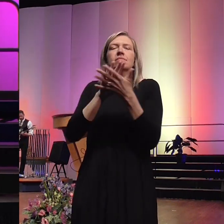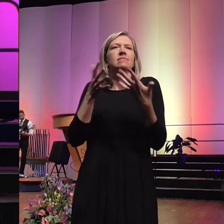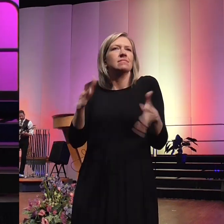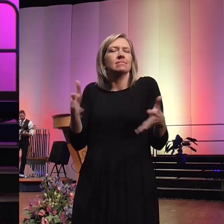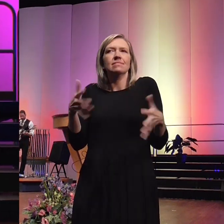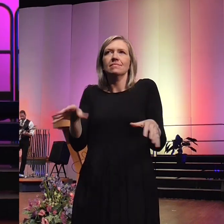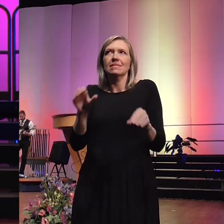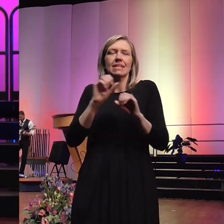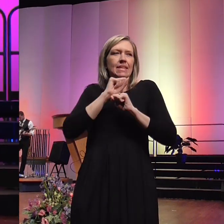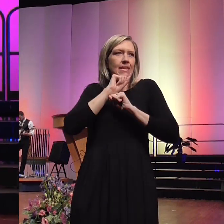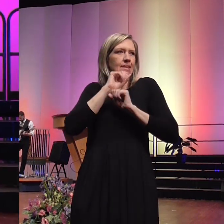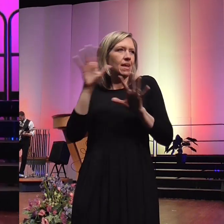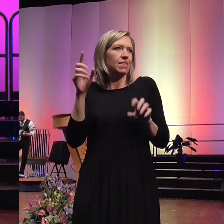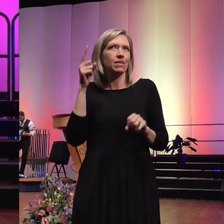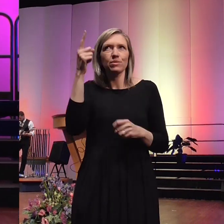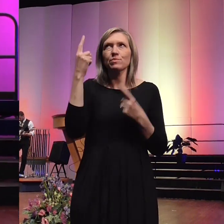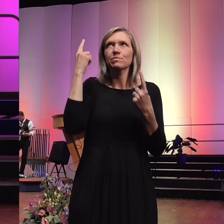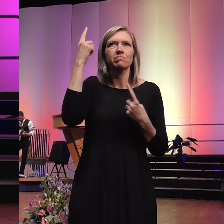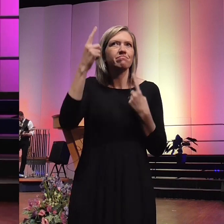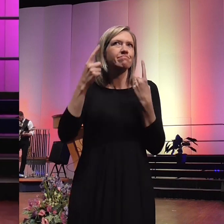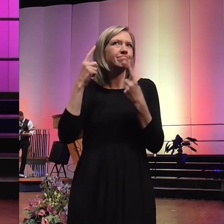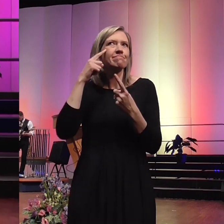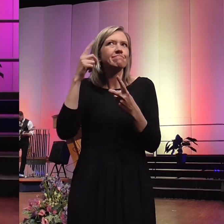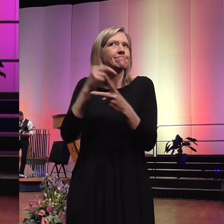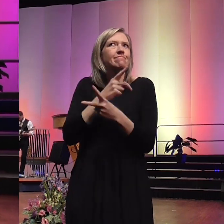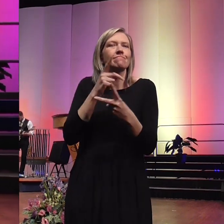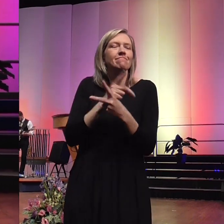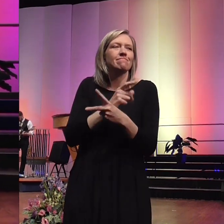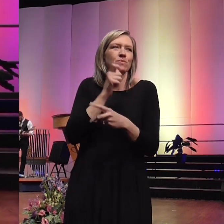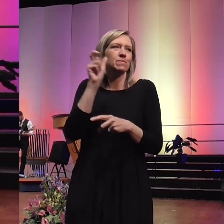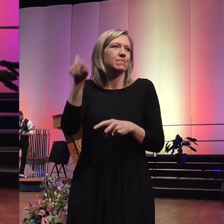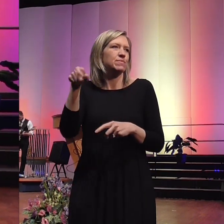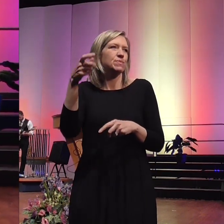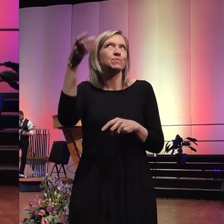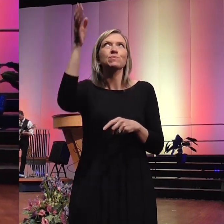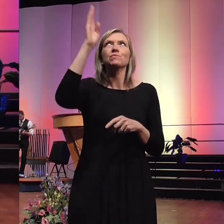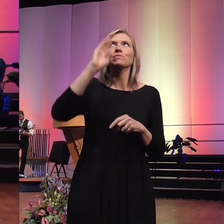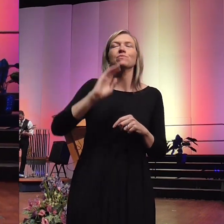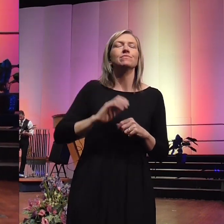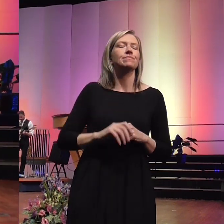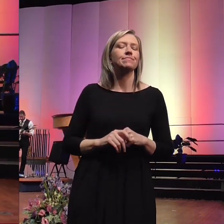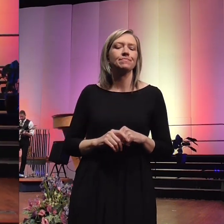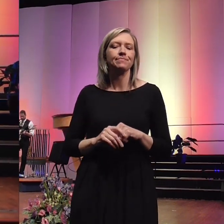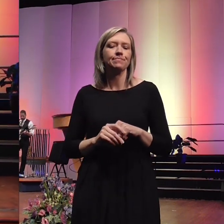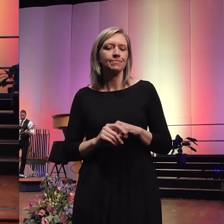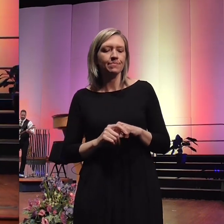are nothing for you to solve.